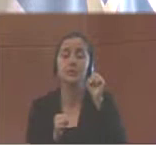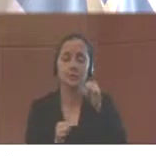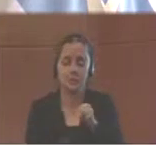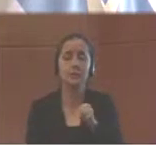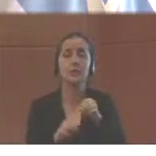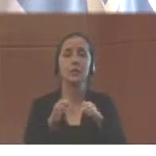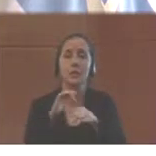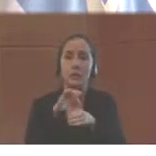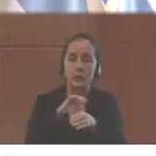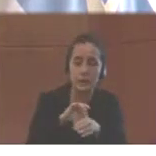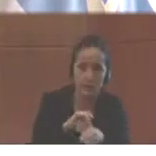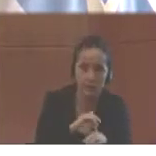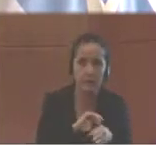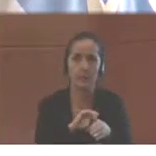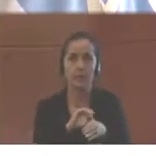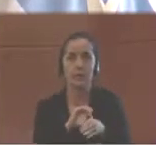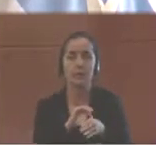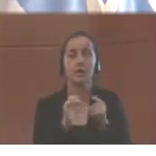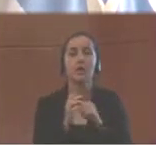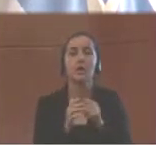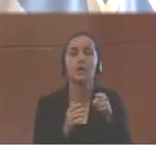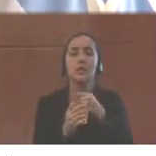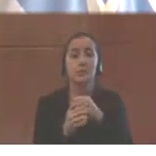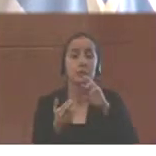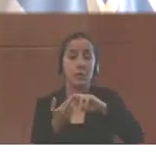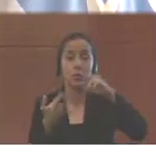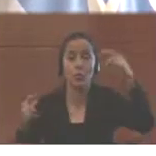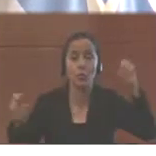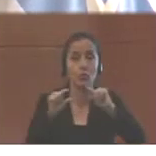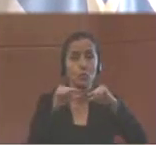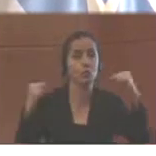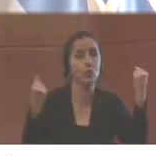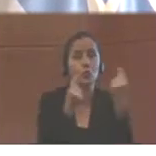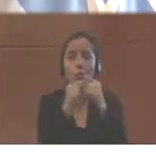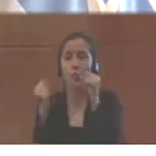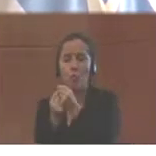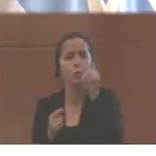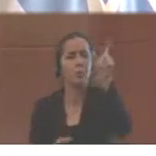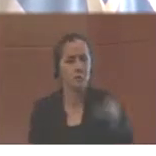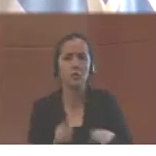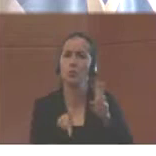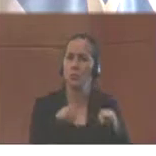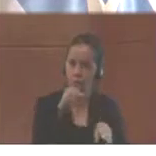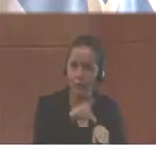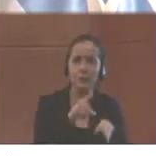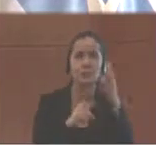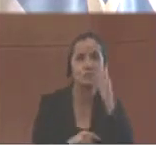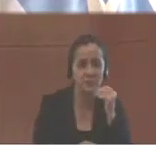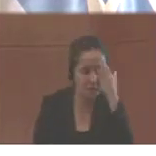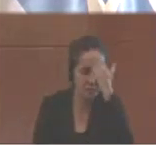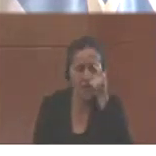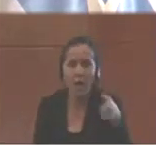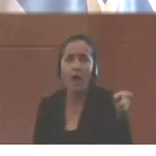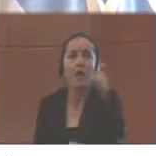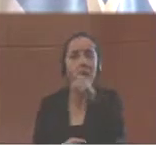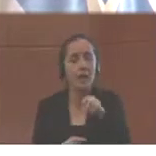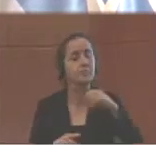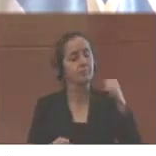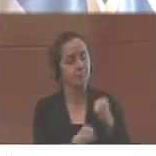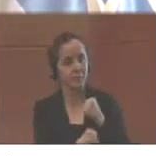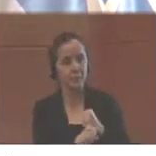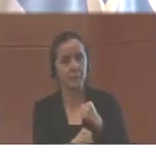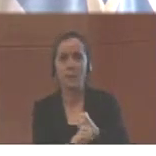would like also that in the region a group of experts will be placed to the disposition to work on